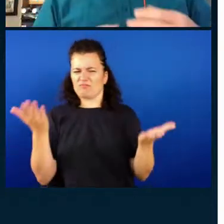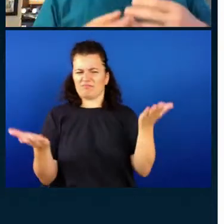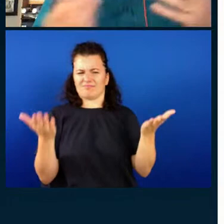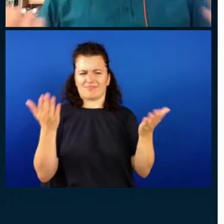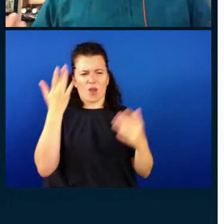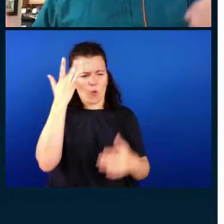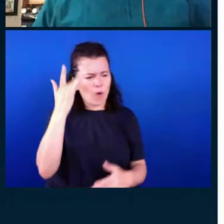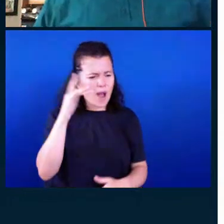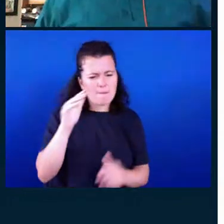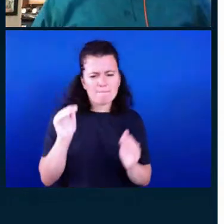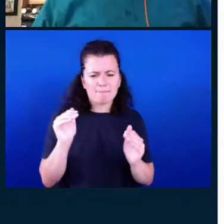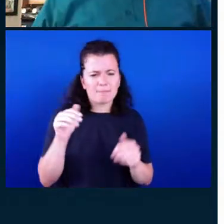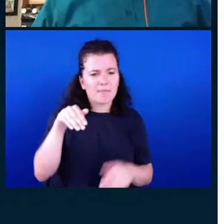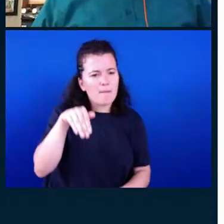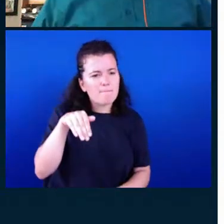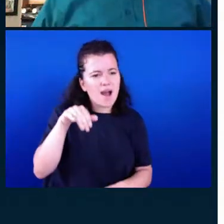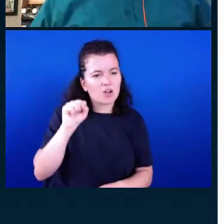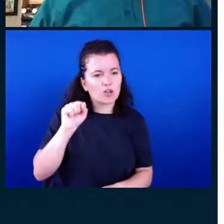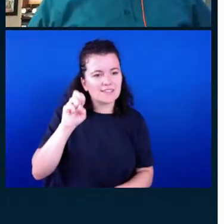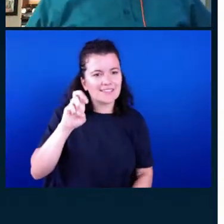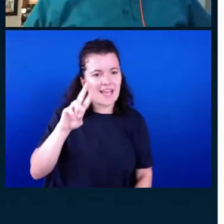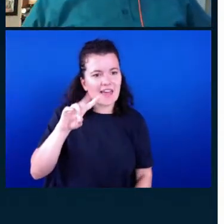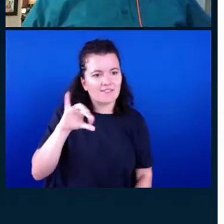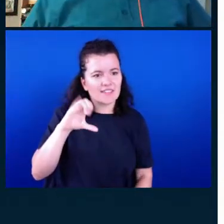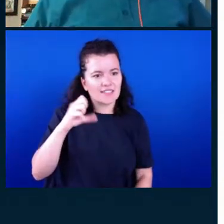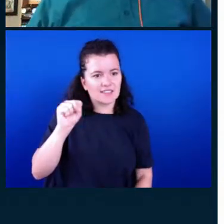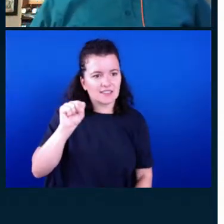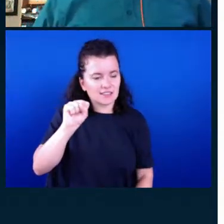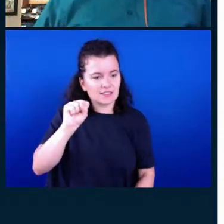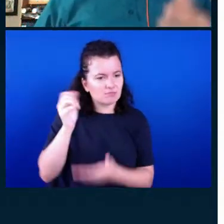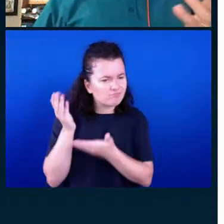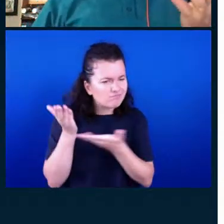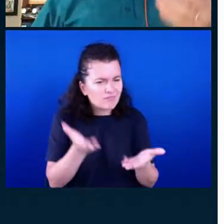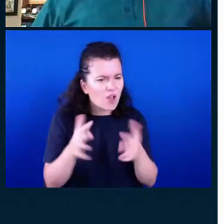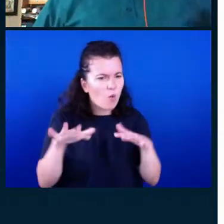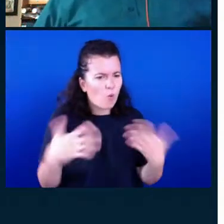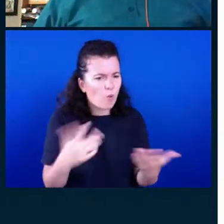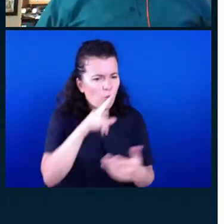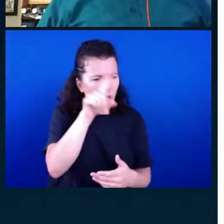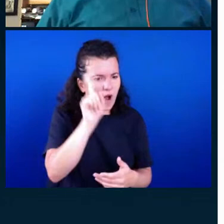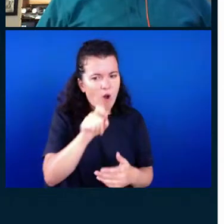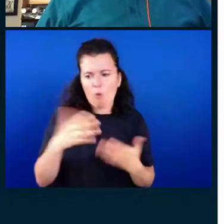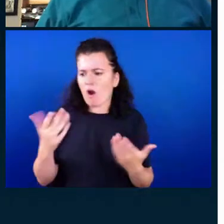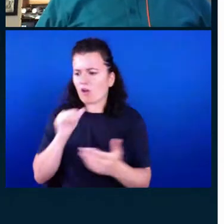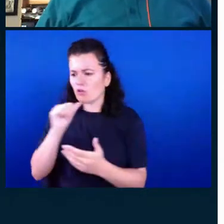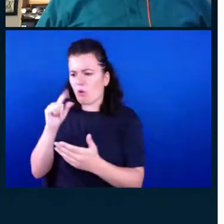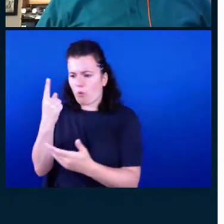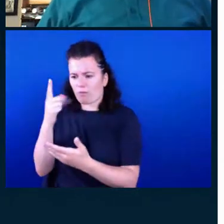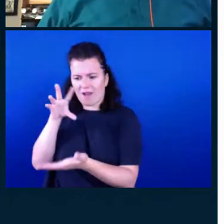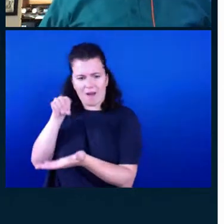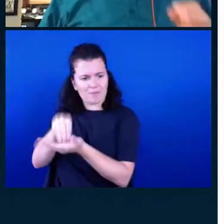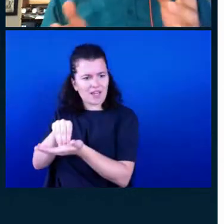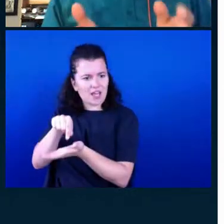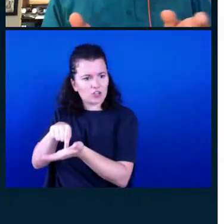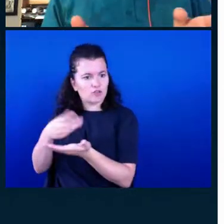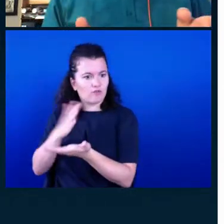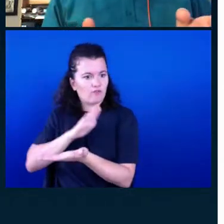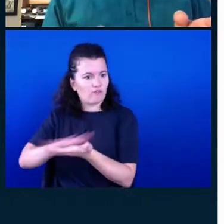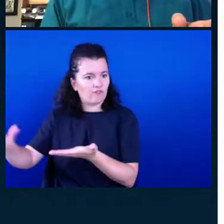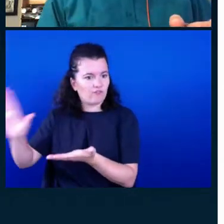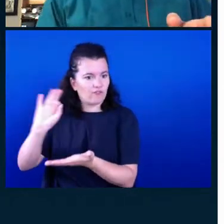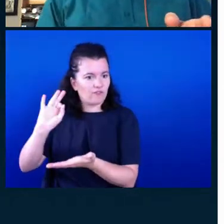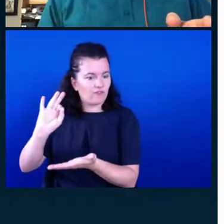split things out? Why not just run a big monolithic application? And one thing that they pointed out for them is it gave